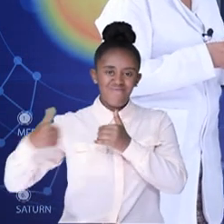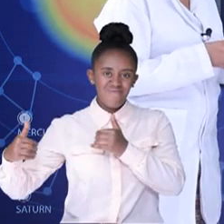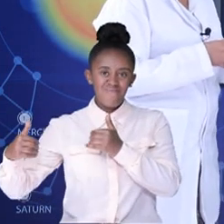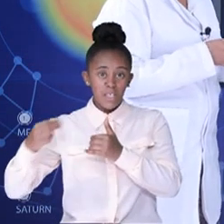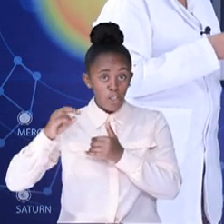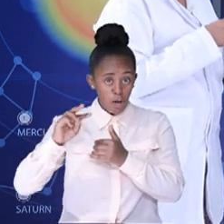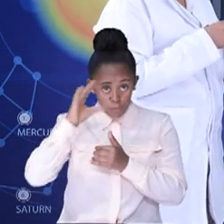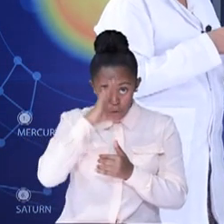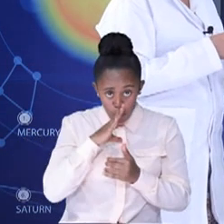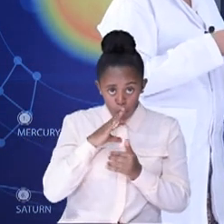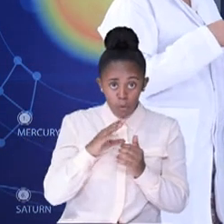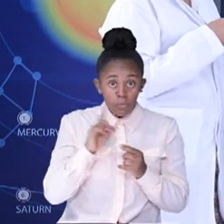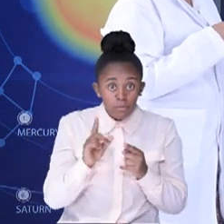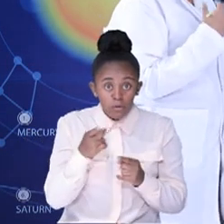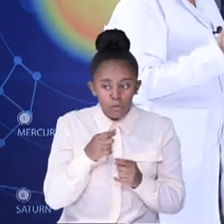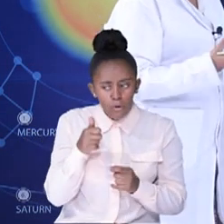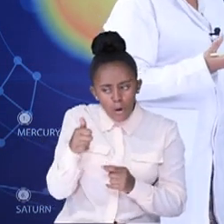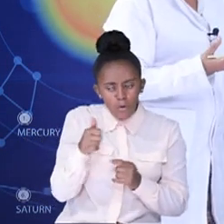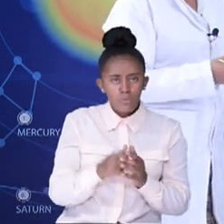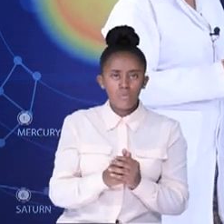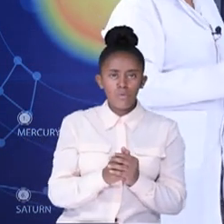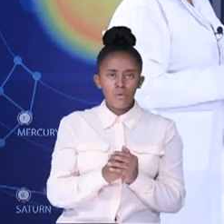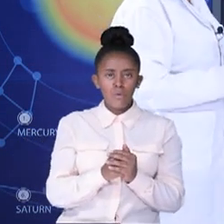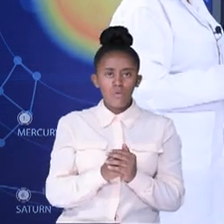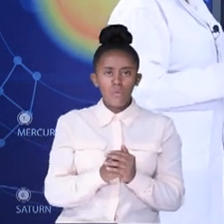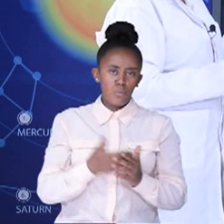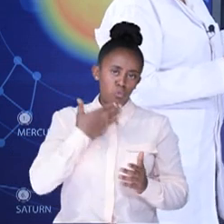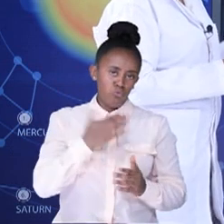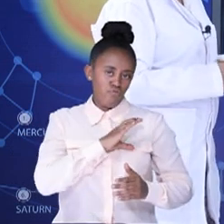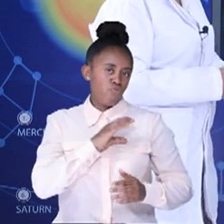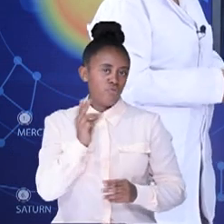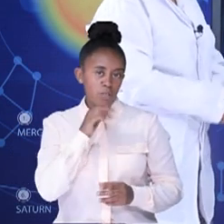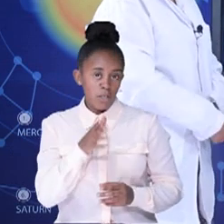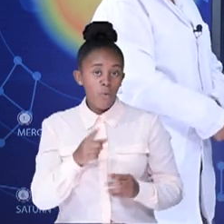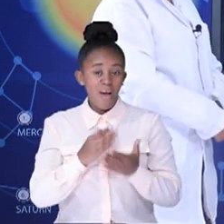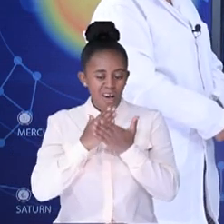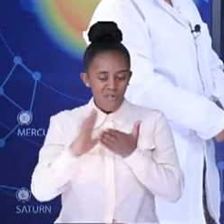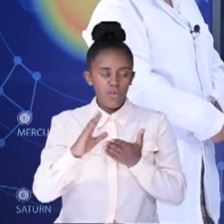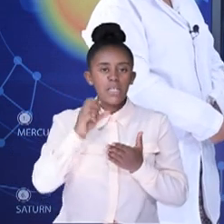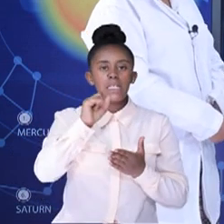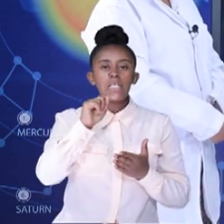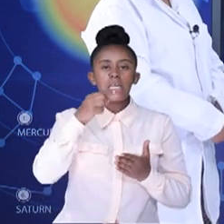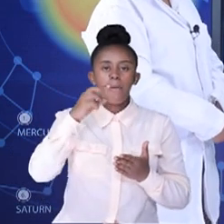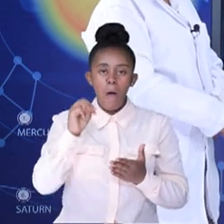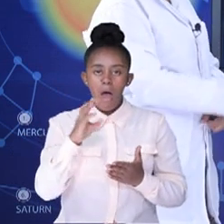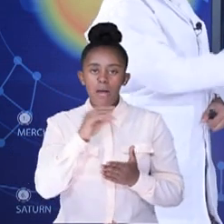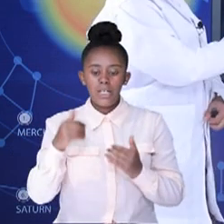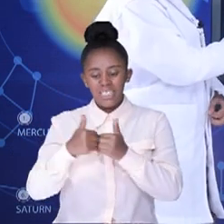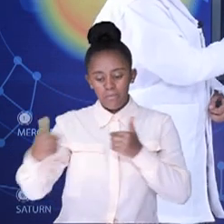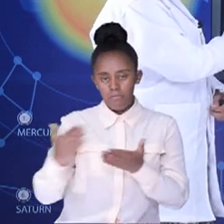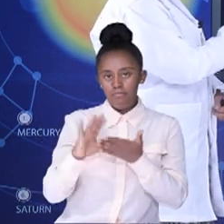HIV positive individuals become upset. Therefore, we have to avoid stigma and